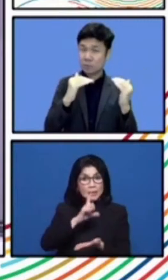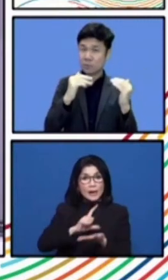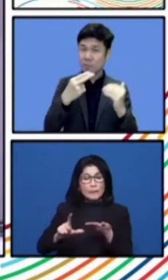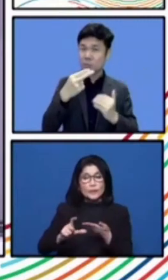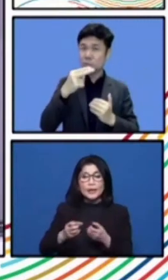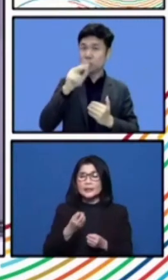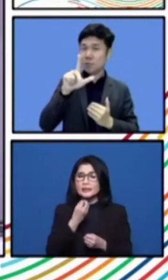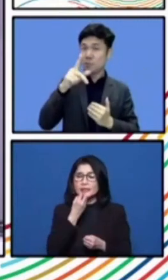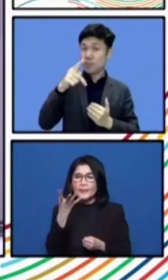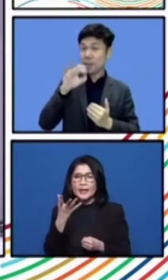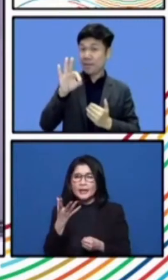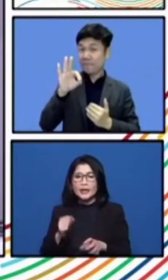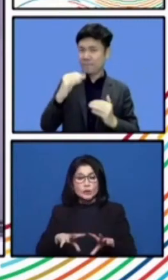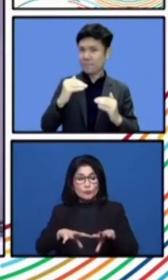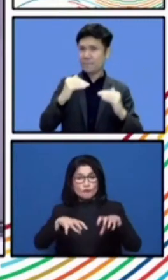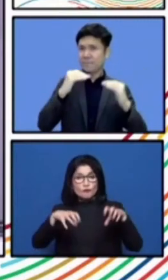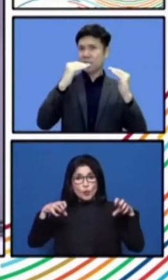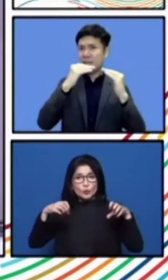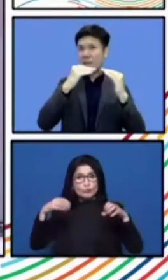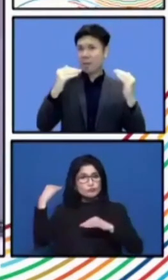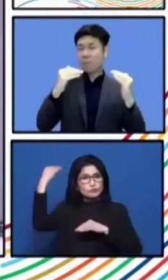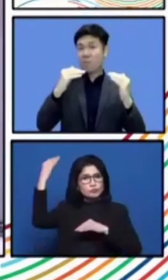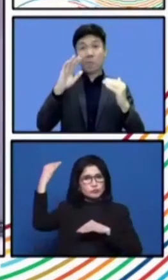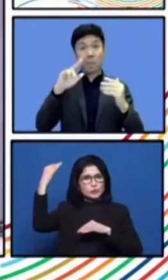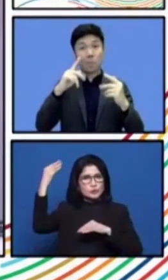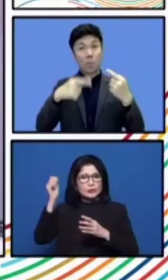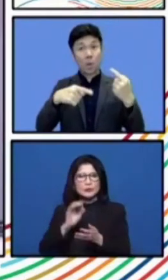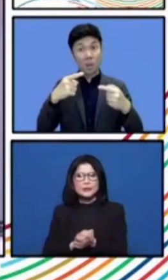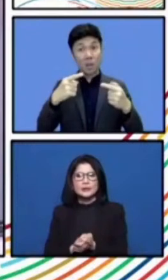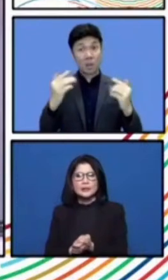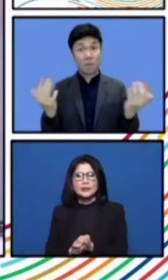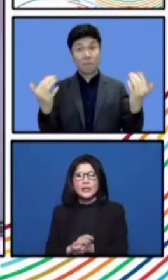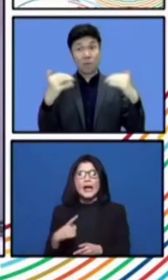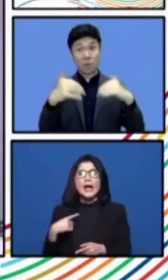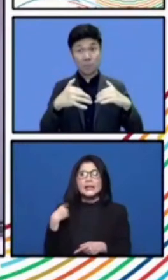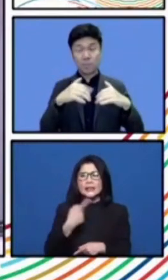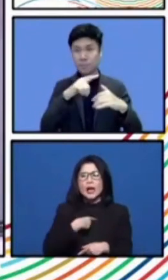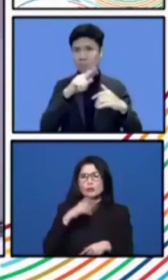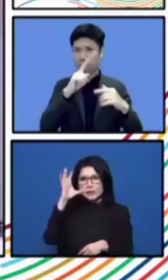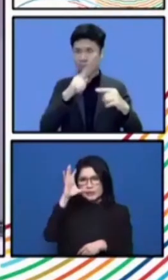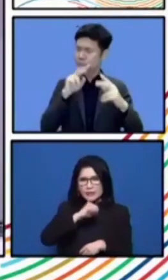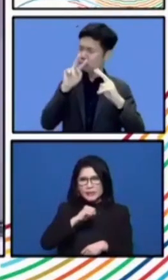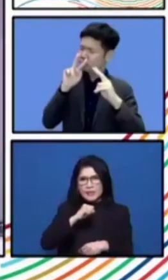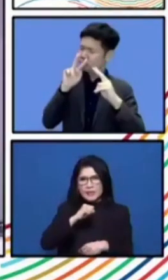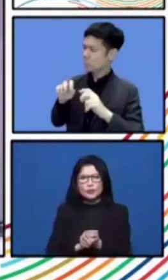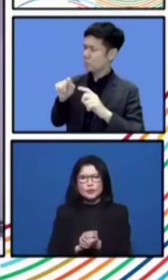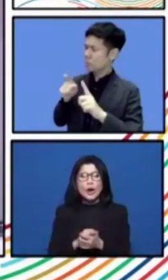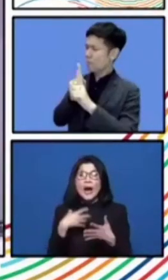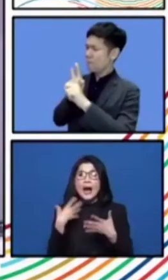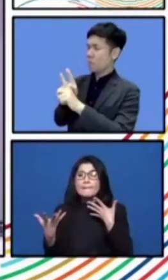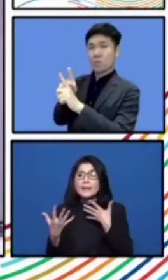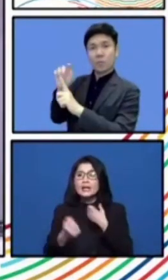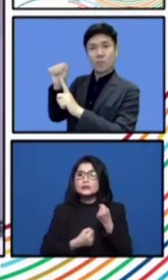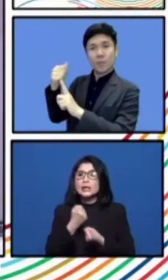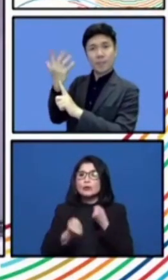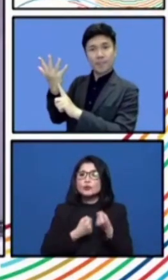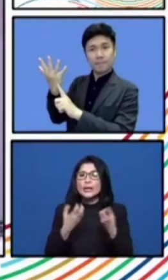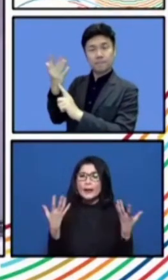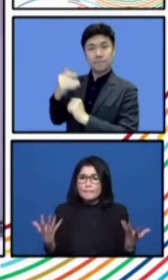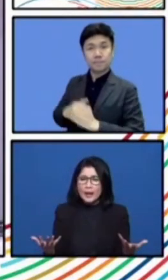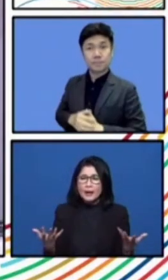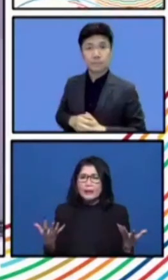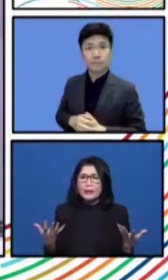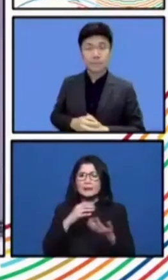work done at the national level against sdg and therefore we must Express disabilities in our representative